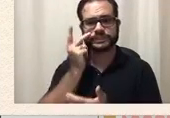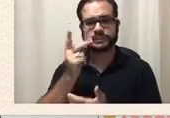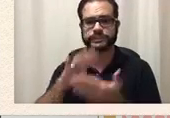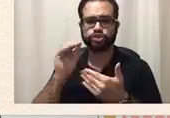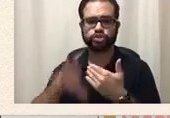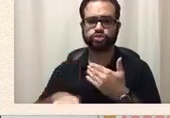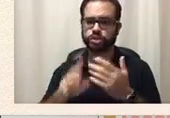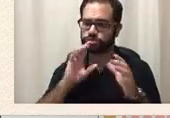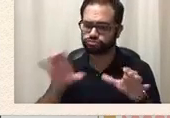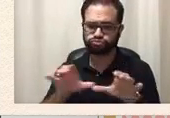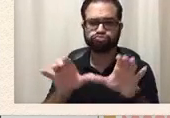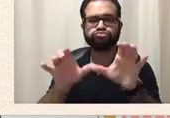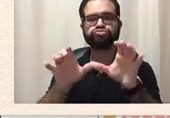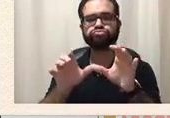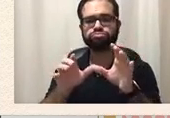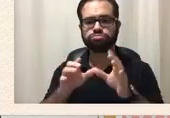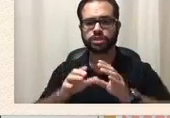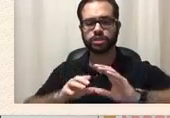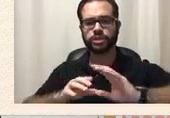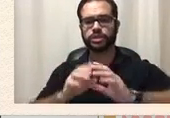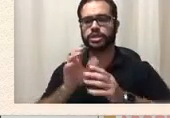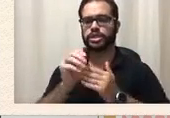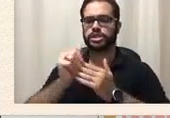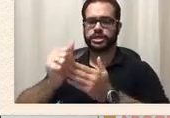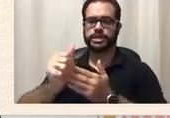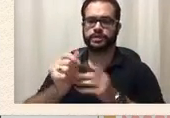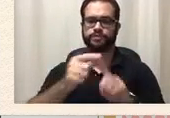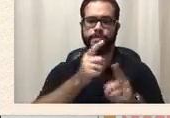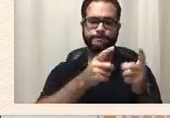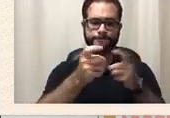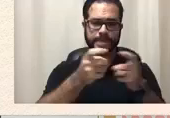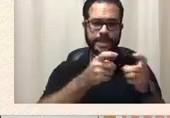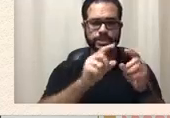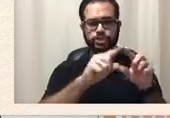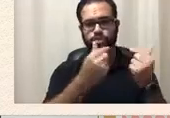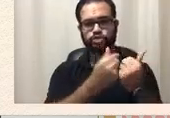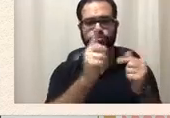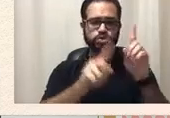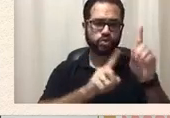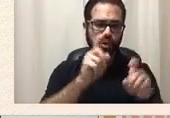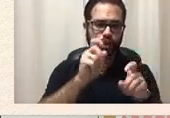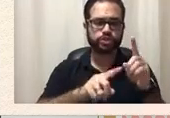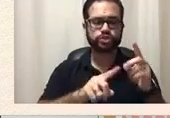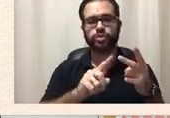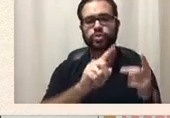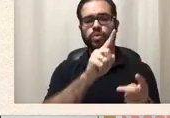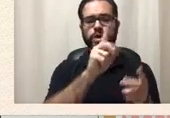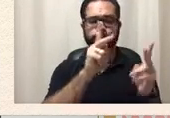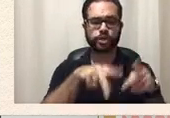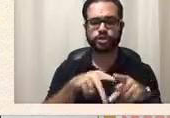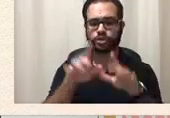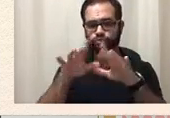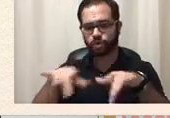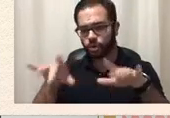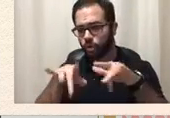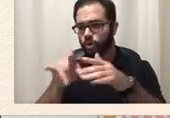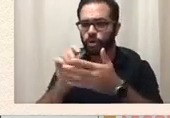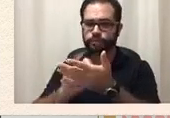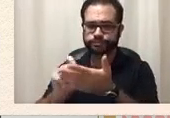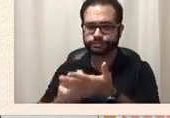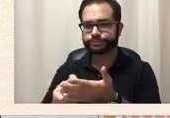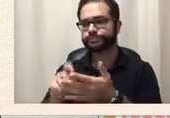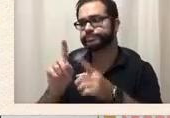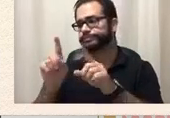group, from managing the group's questions, from one person recording, taking like attendance and notes, one person being